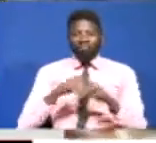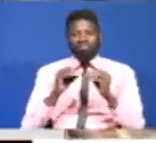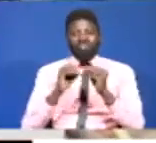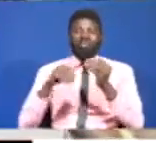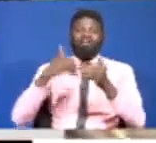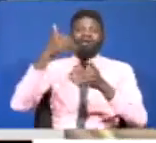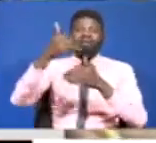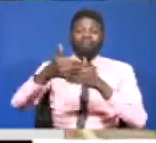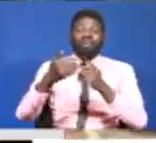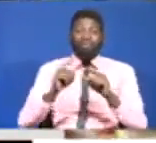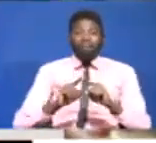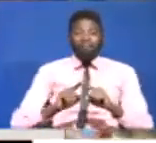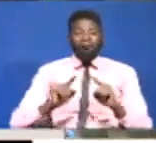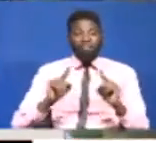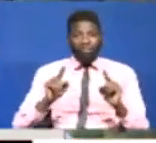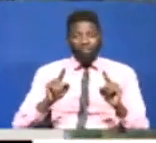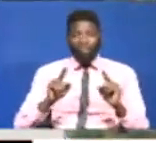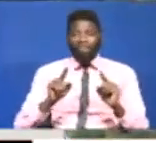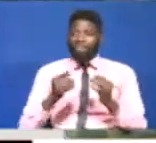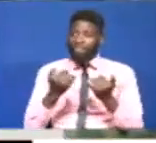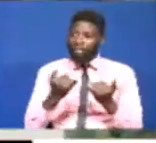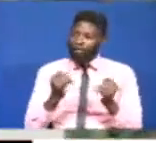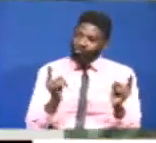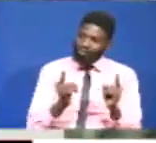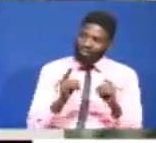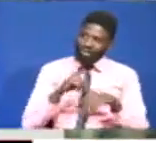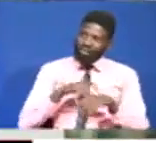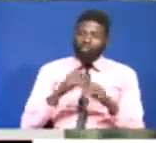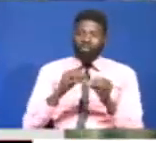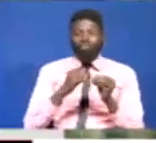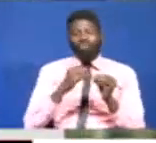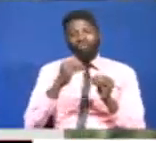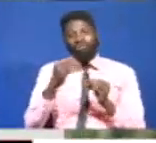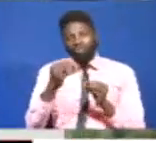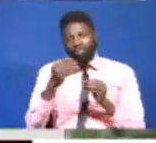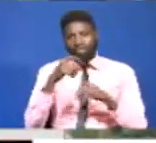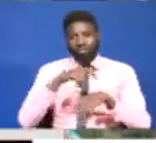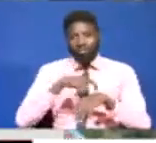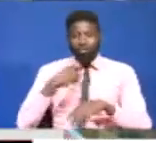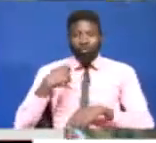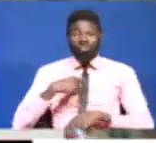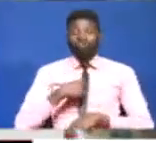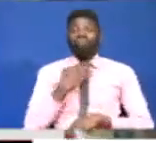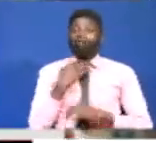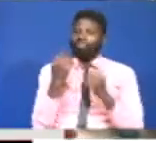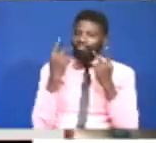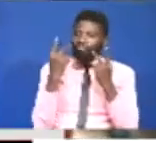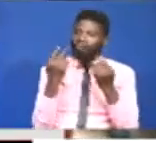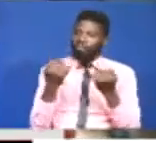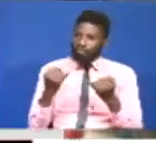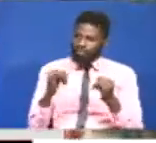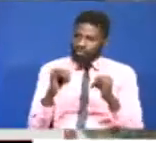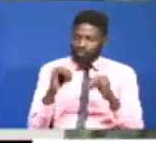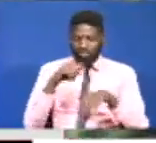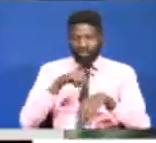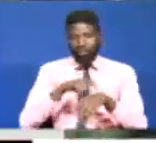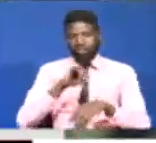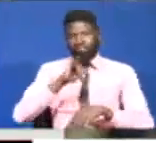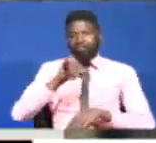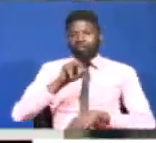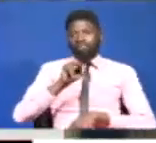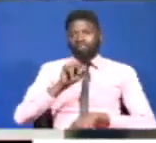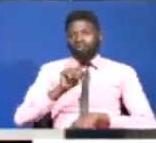these immediate, short-term, or what we call low-hanging fruits, we want to see the implementation, like I'm saying, by January. Then we can get